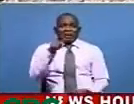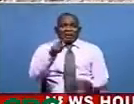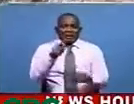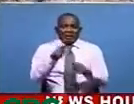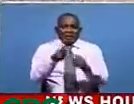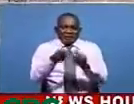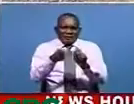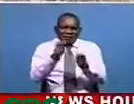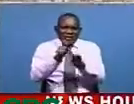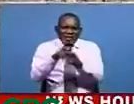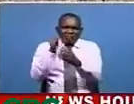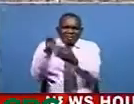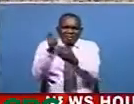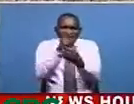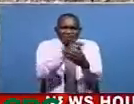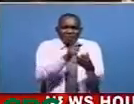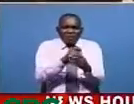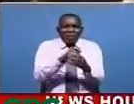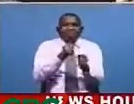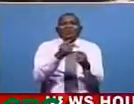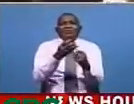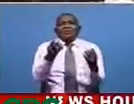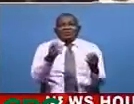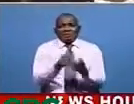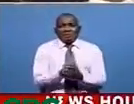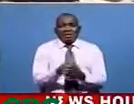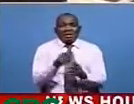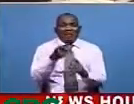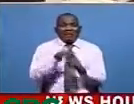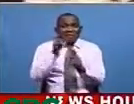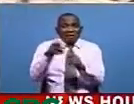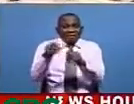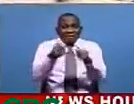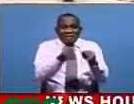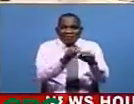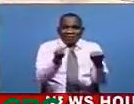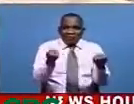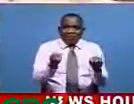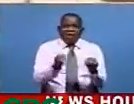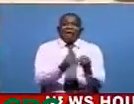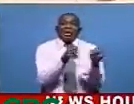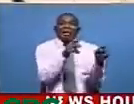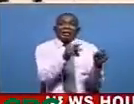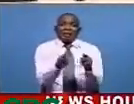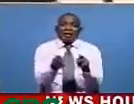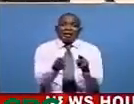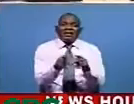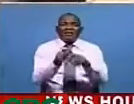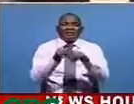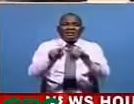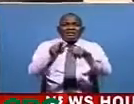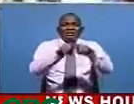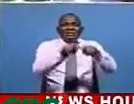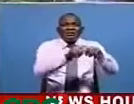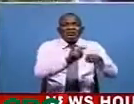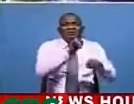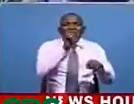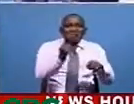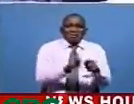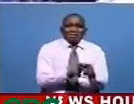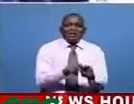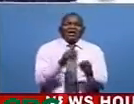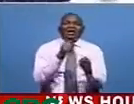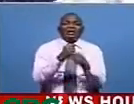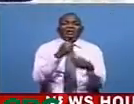the breakthrough which brought in contracts, not just from individuals, but clients like Talo, Afakiko,